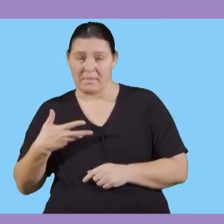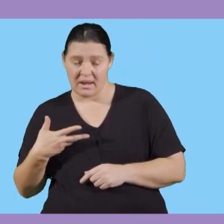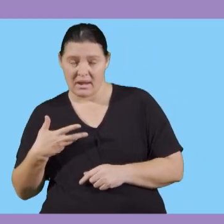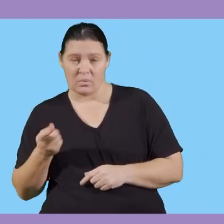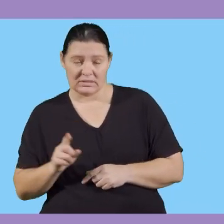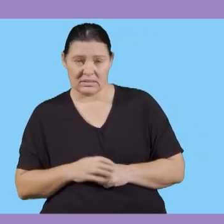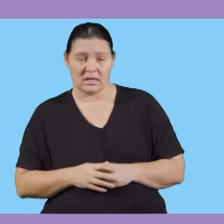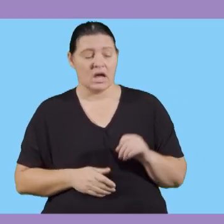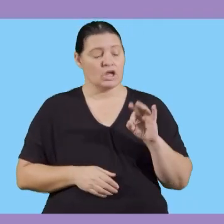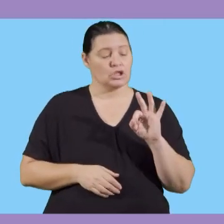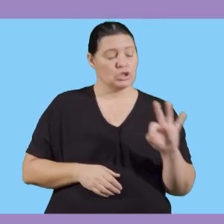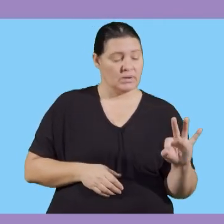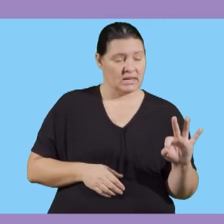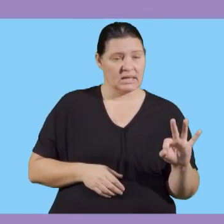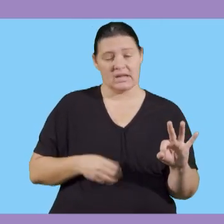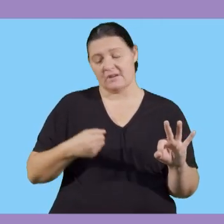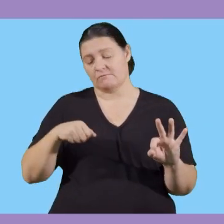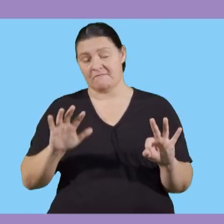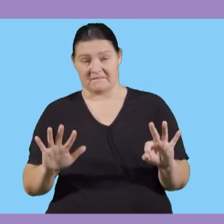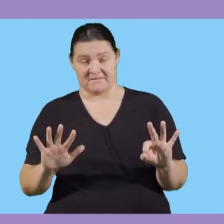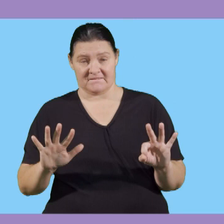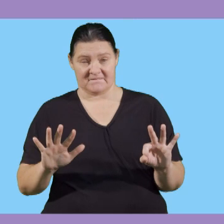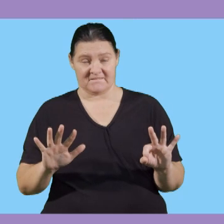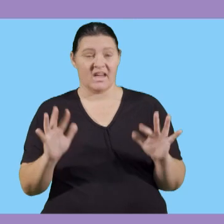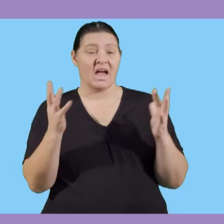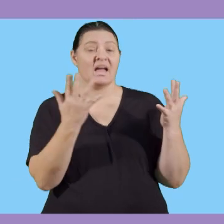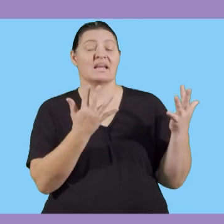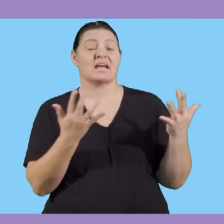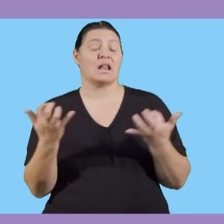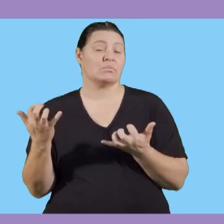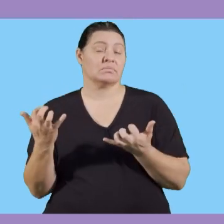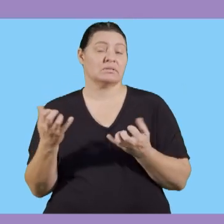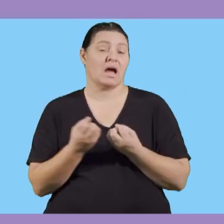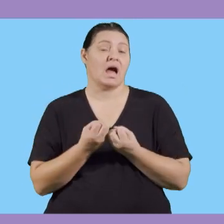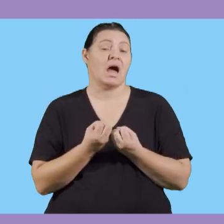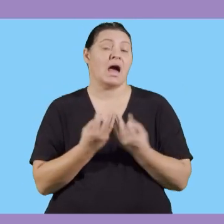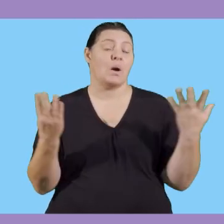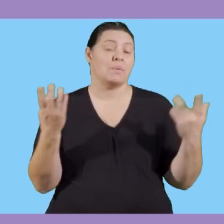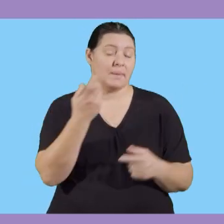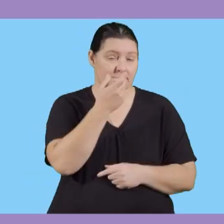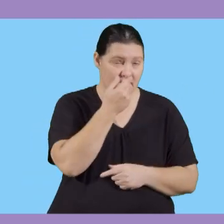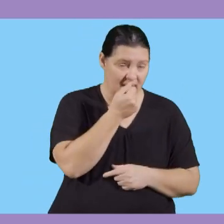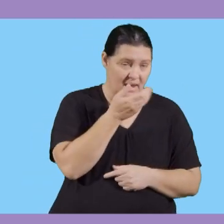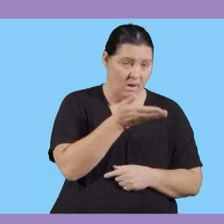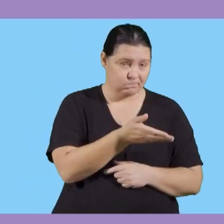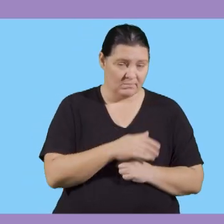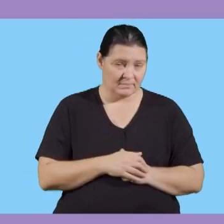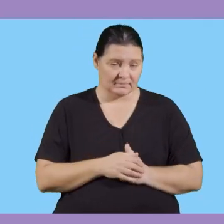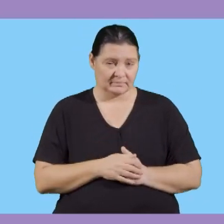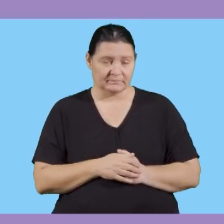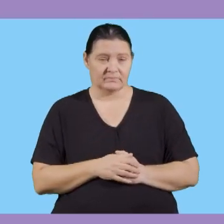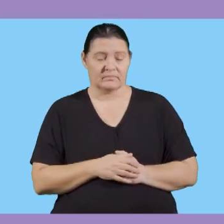females is 3 is to 5. Calculate how many males there